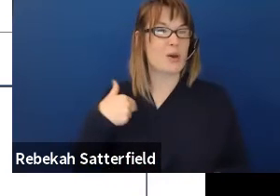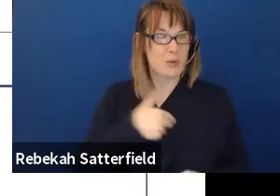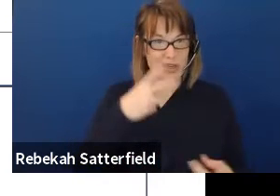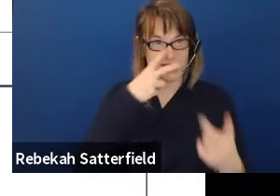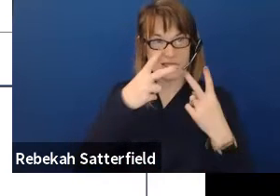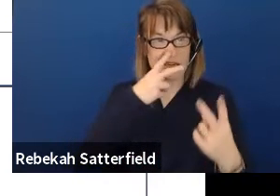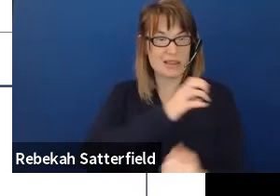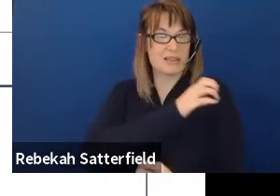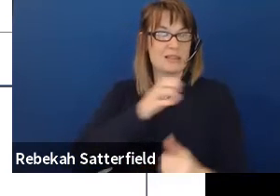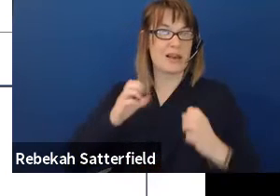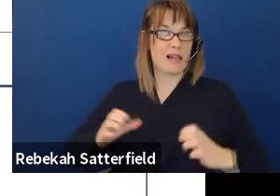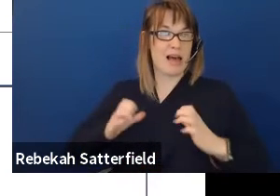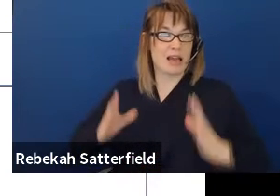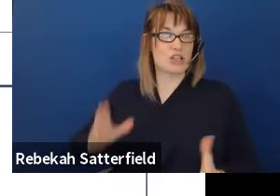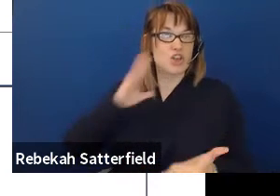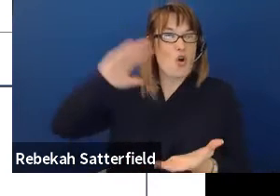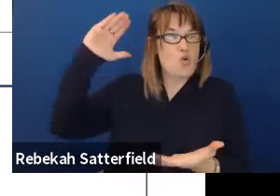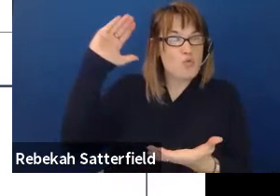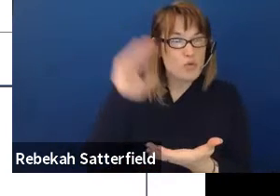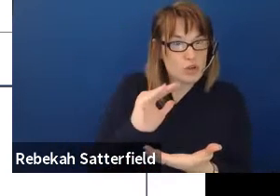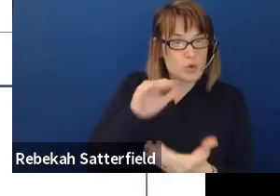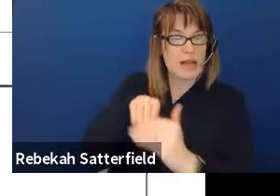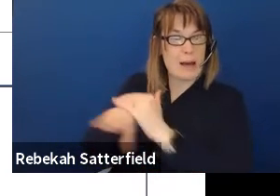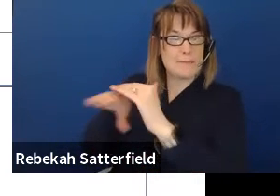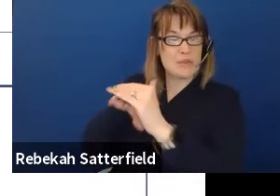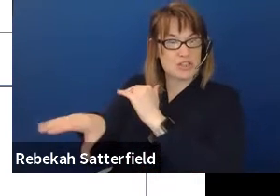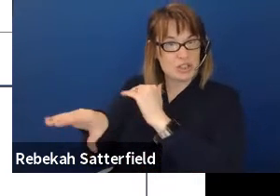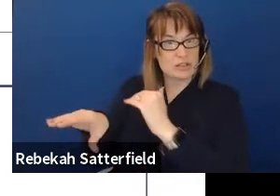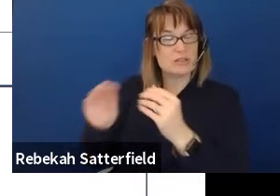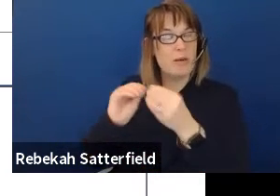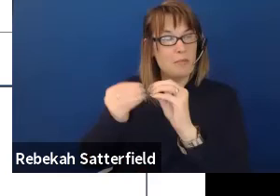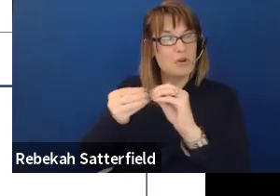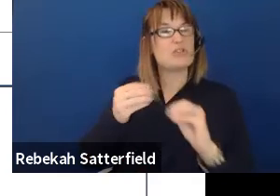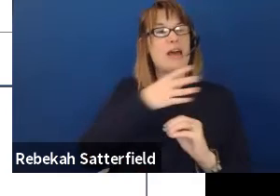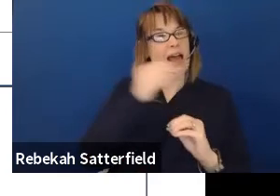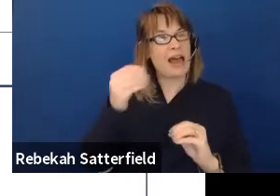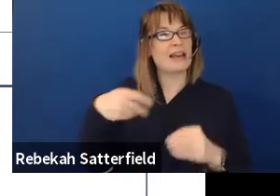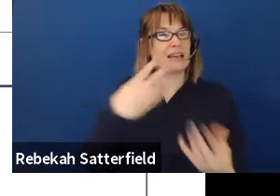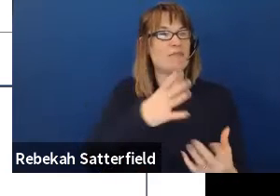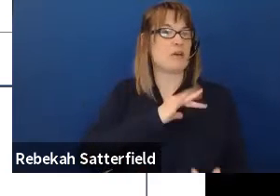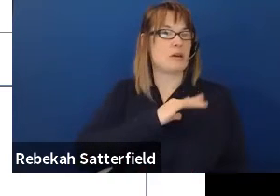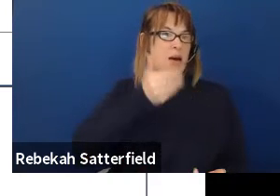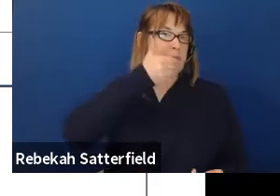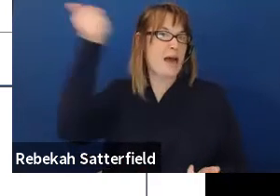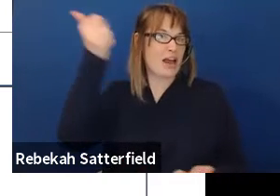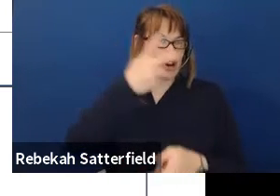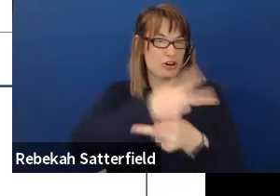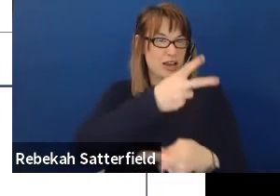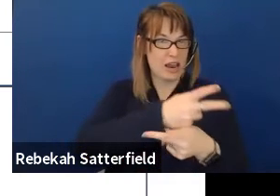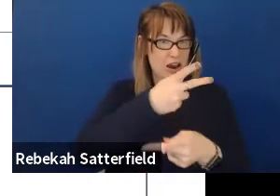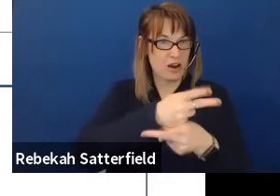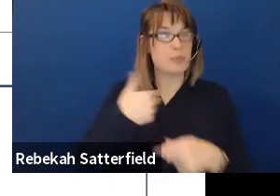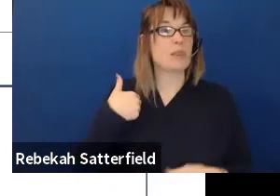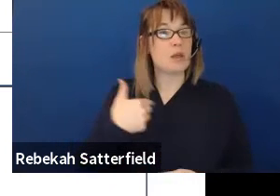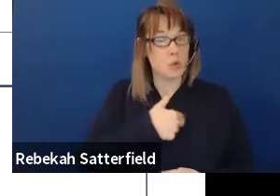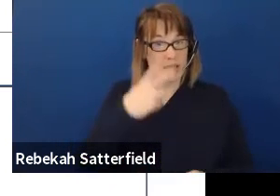successfully reduce hospital readmissions and provide better care. We have seen tremendous results in data in targeting